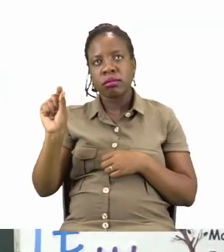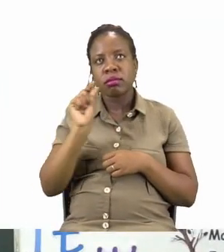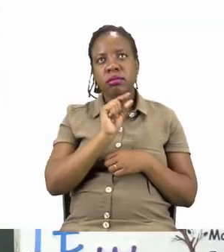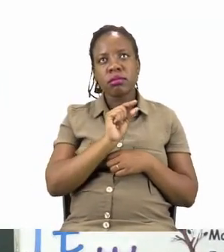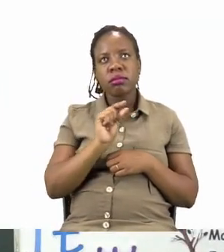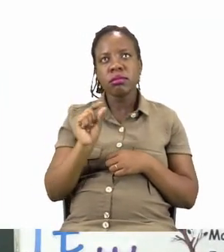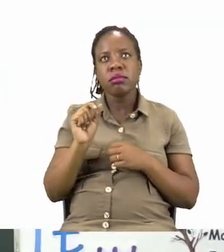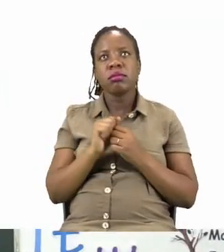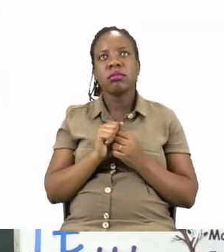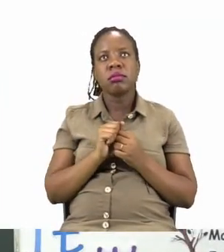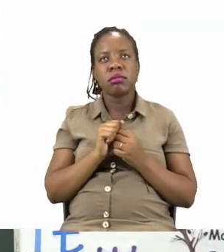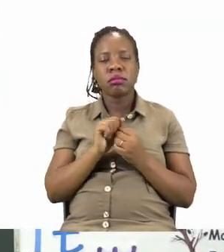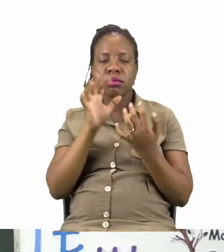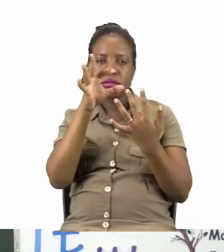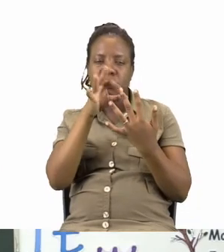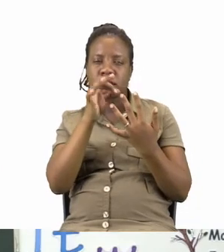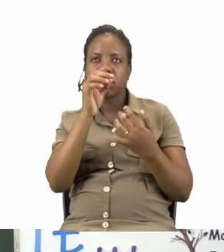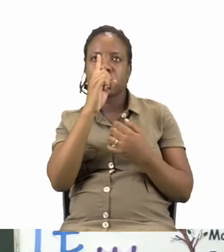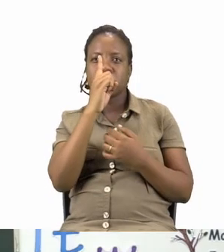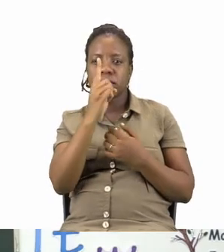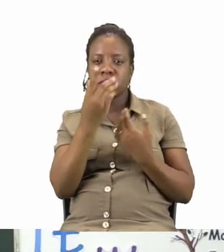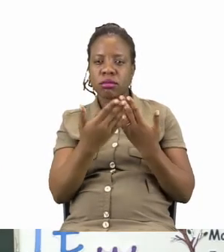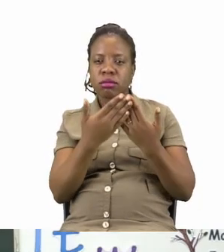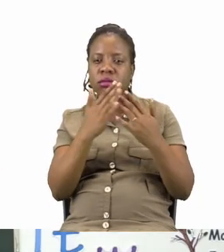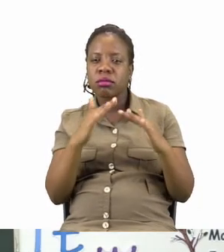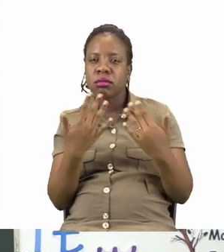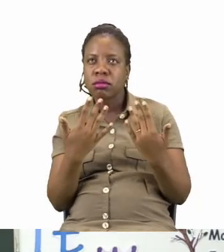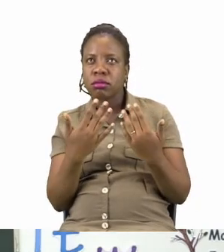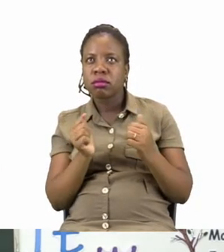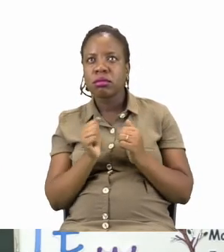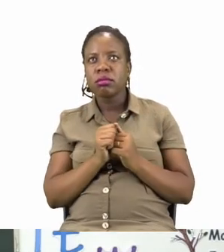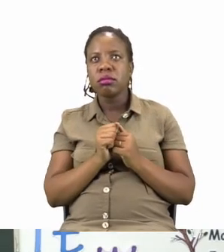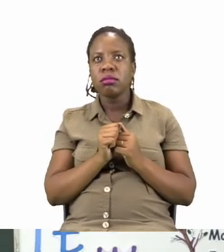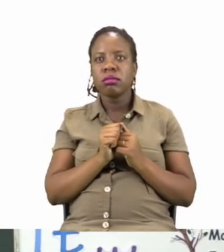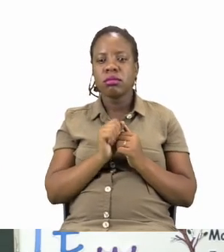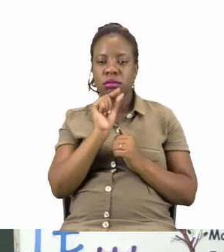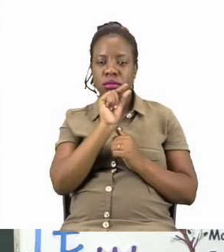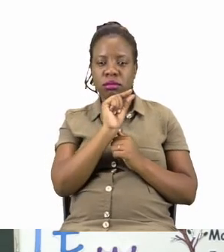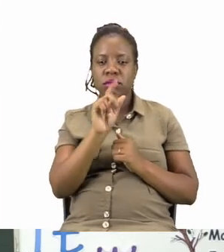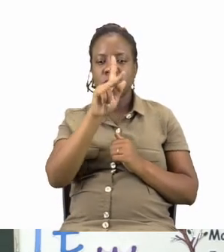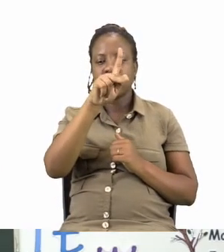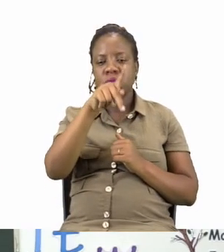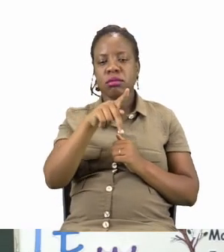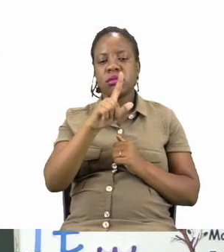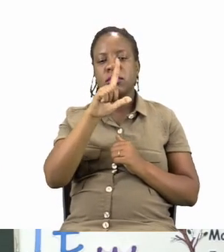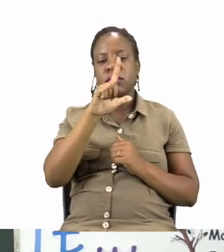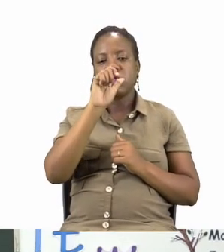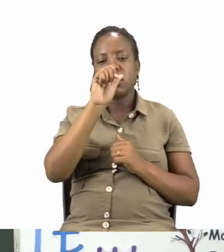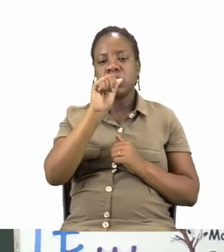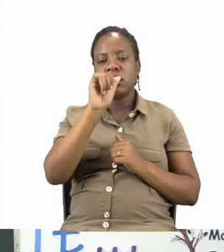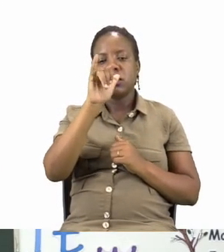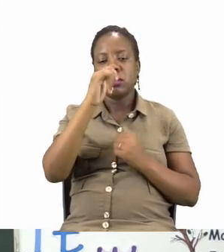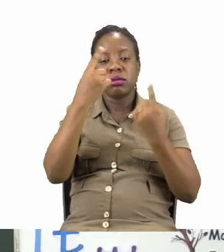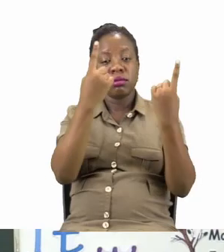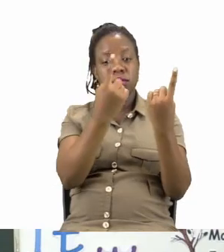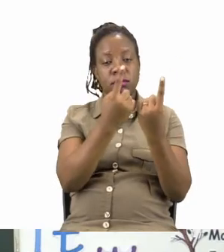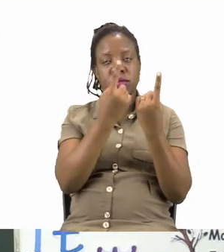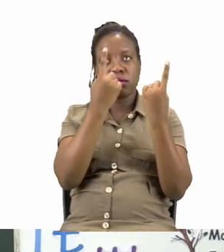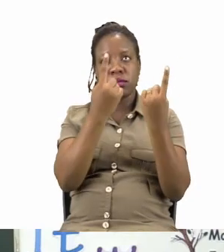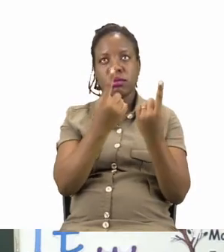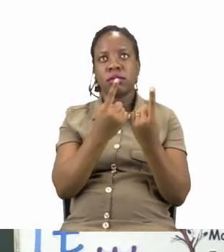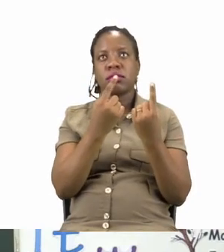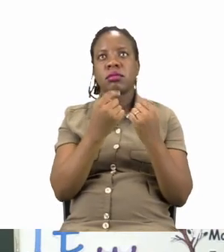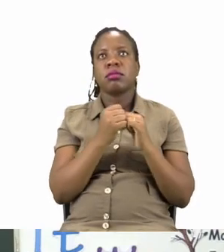chose 1 word, which is the word play, and I wrote 1